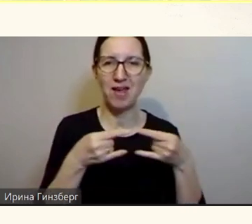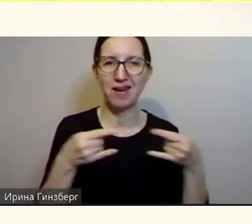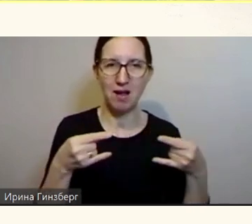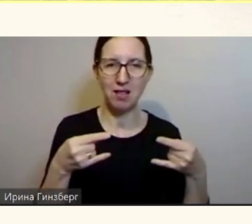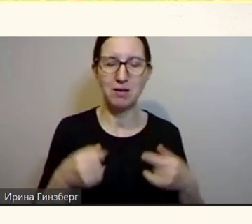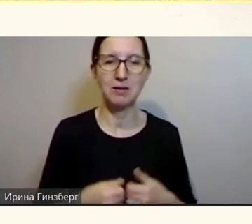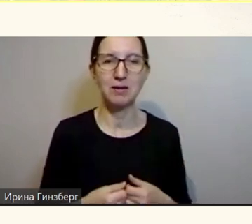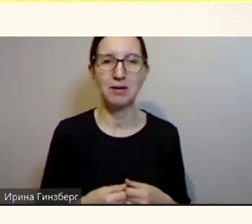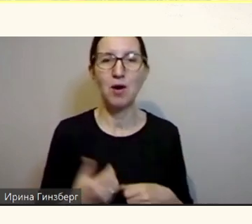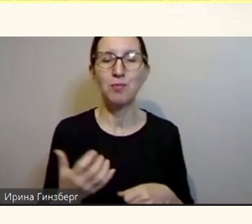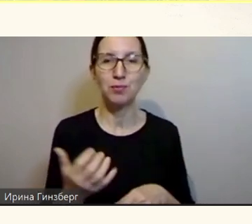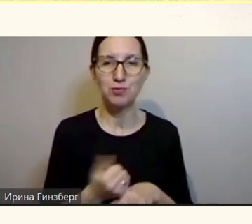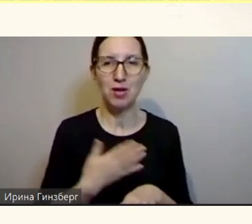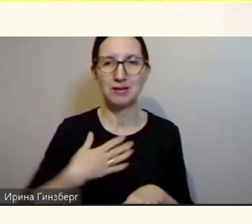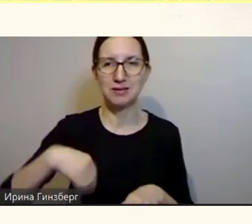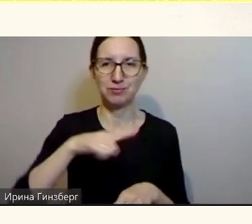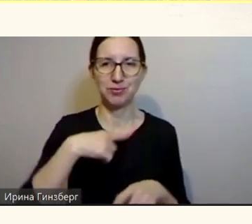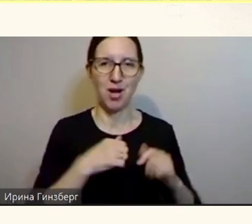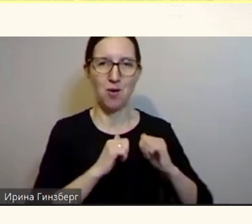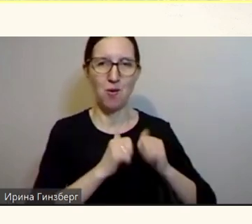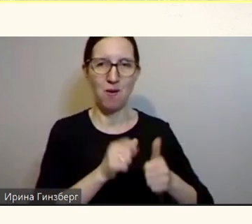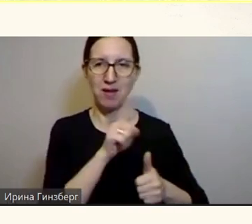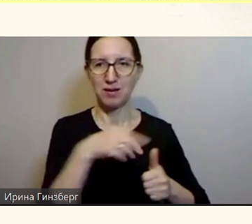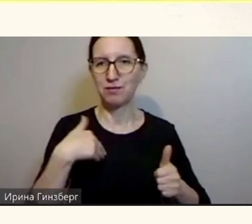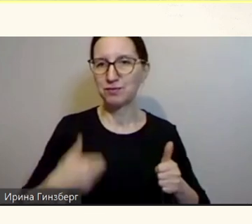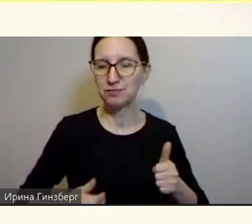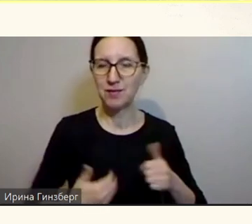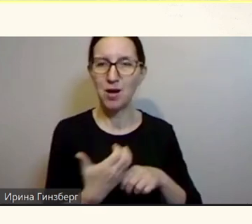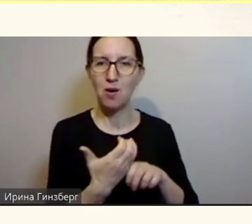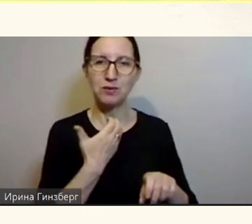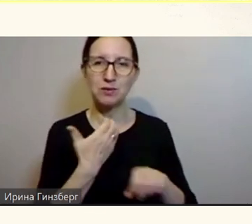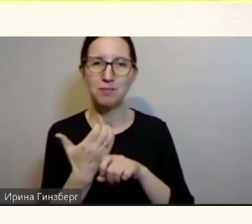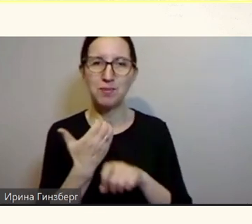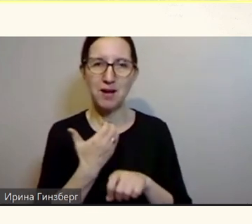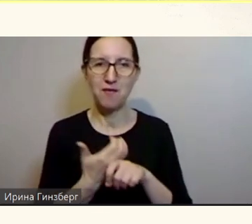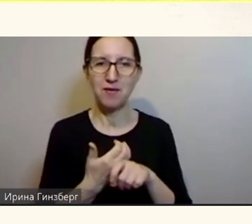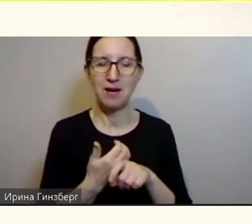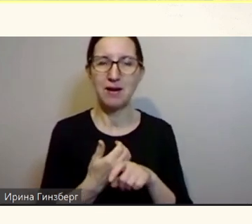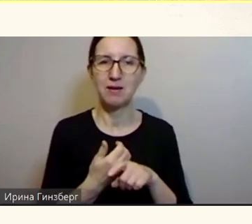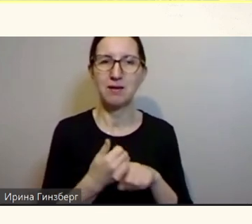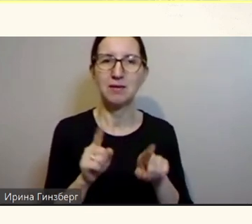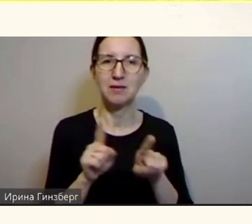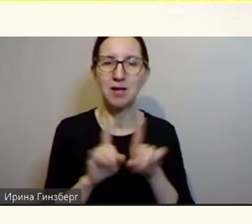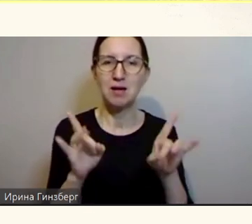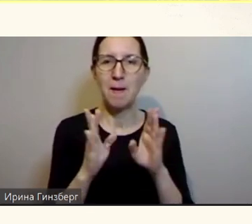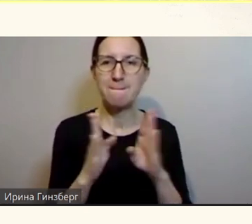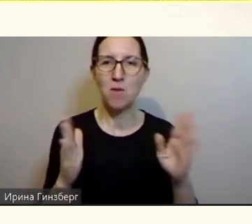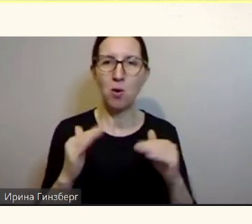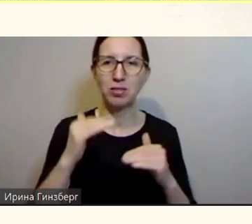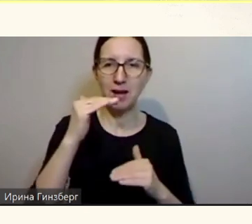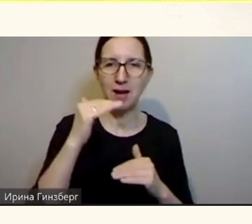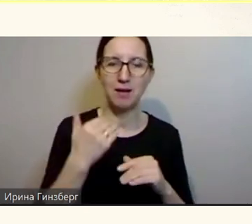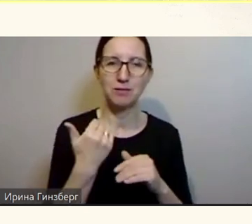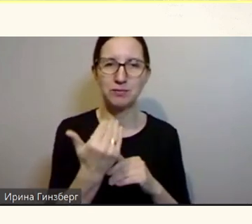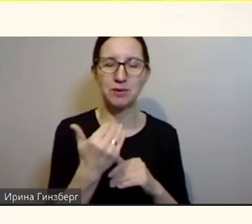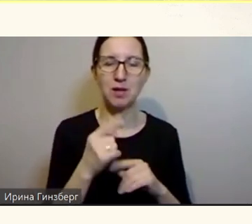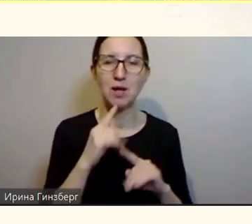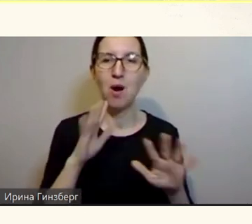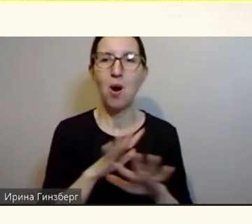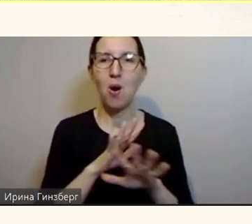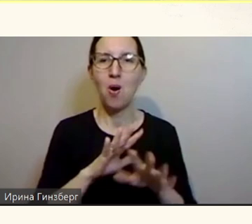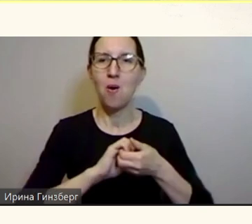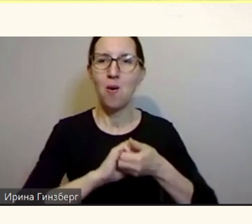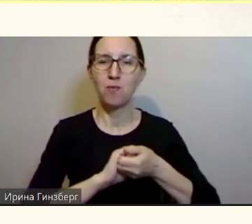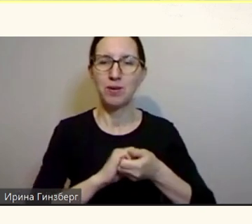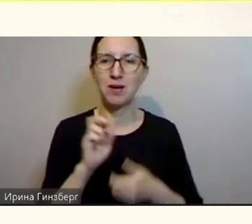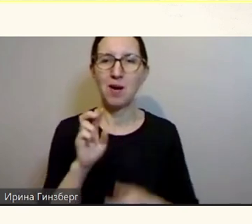model of the Bastille Paris Opera. So it was great because, and there's Bill on the left. We were able to,